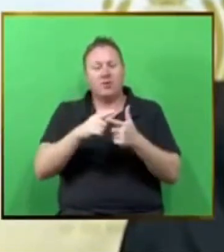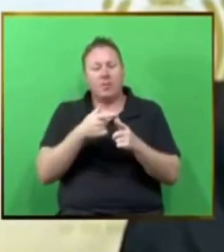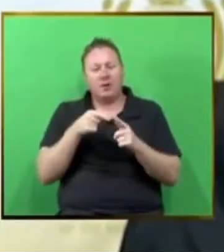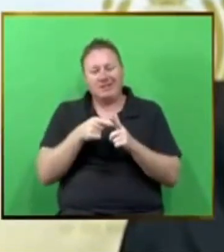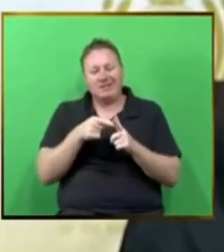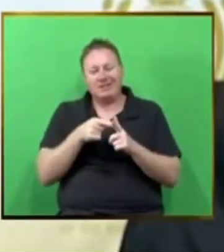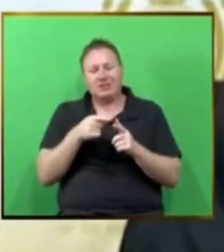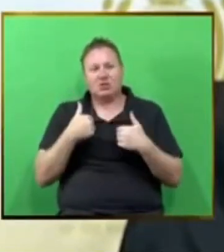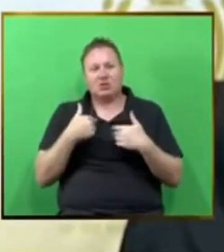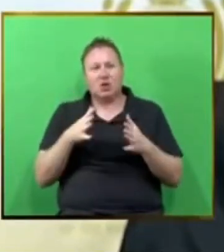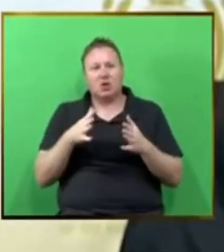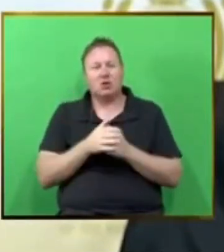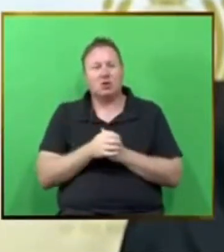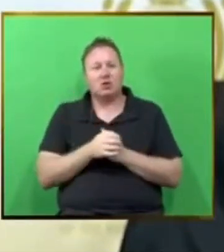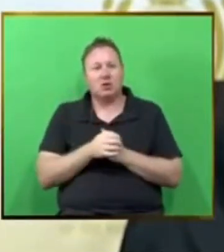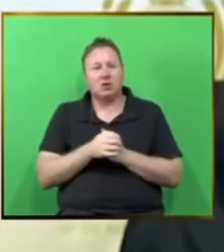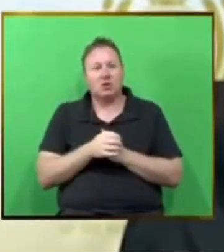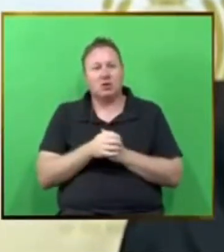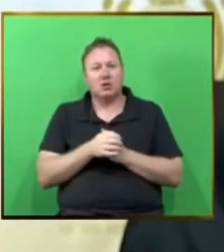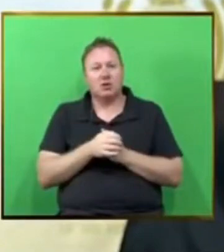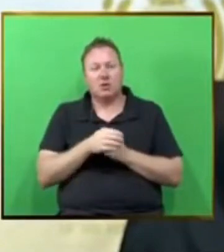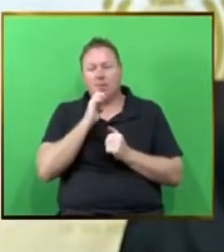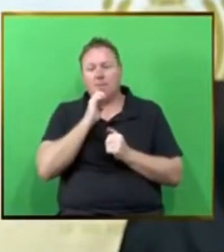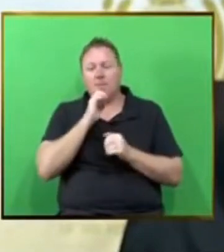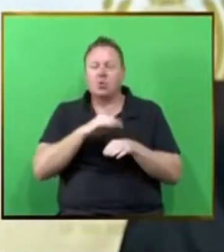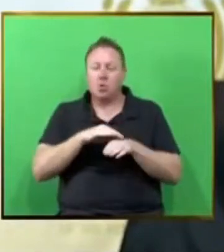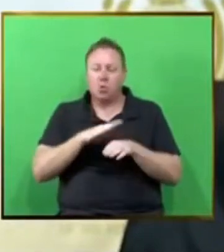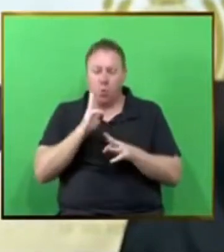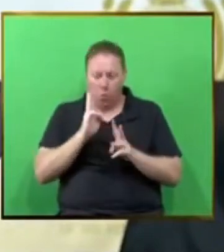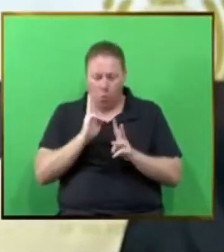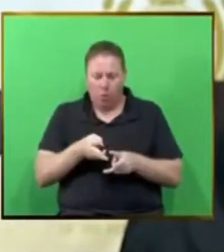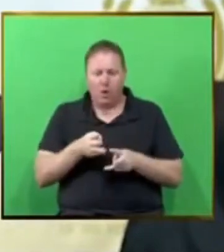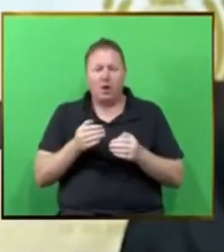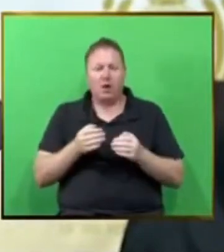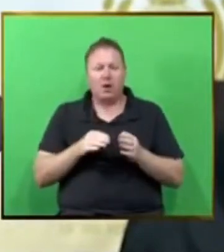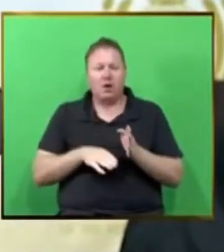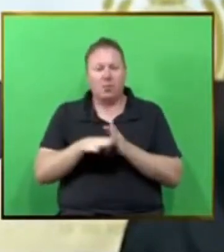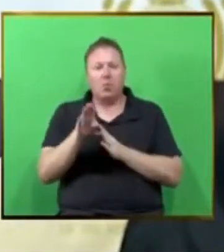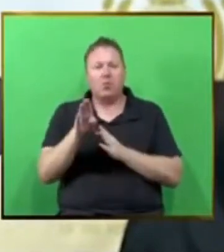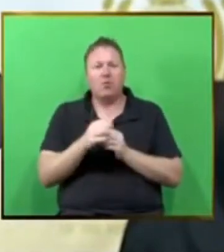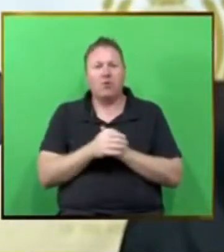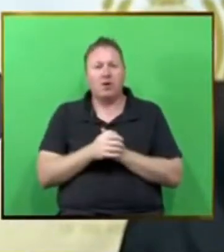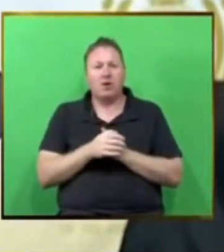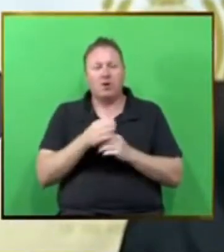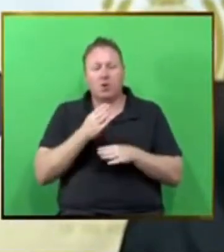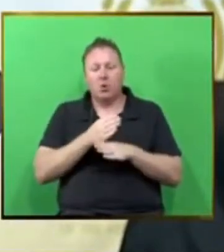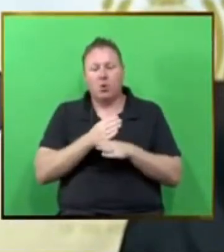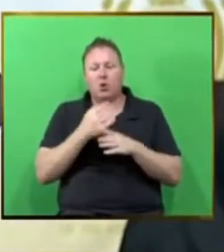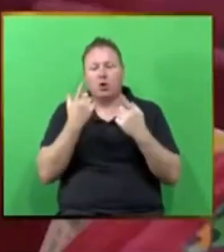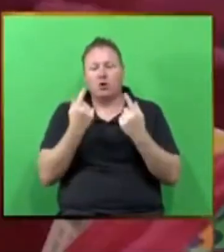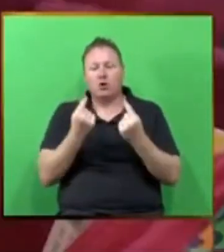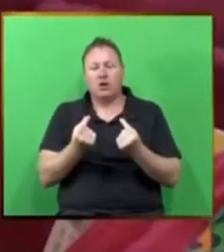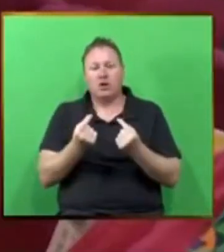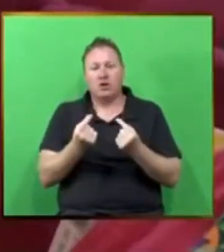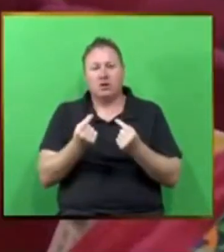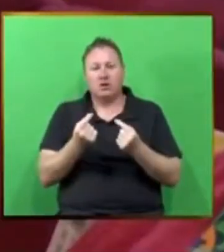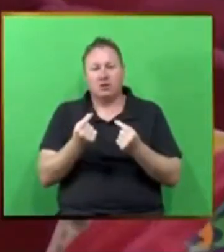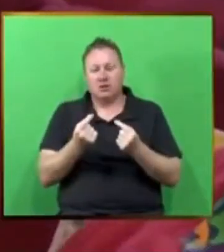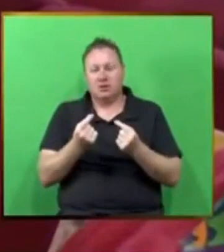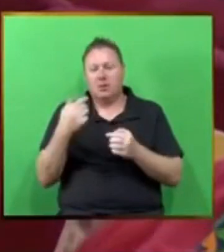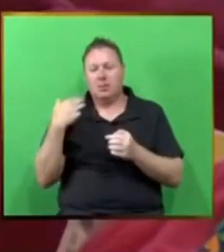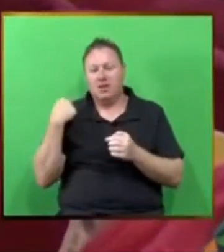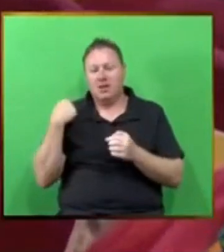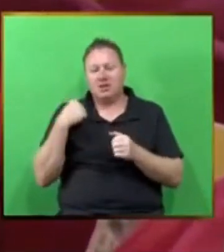the President has said, that is going to be improved. Work is being done. The Minister of Social Development